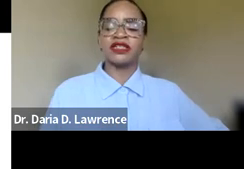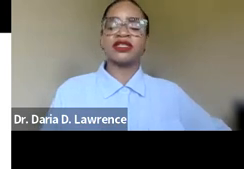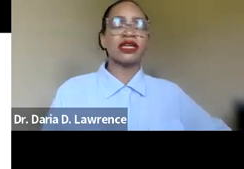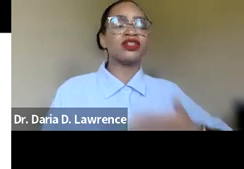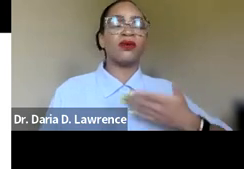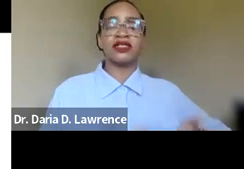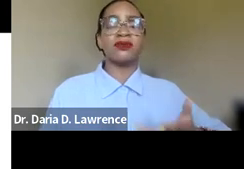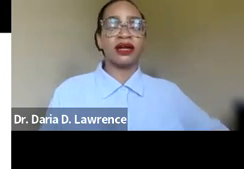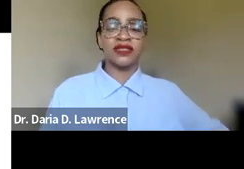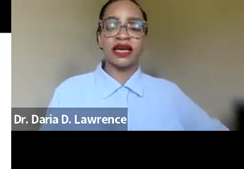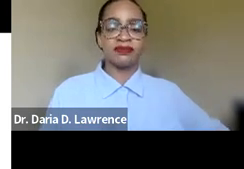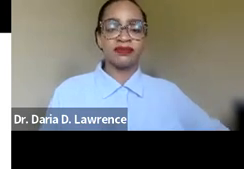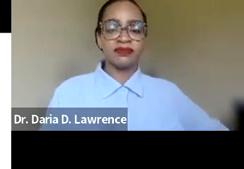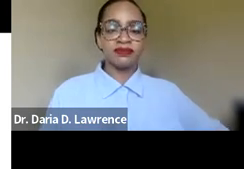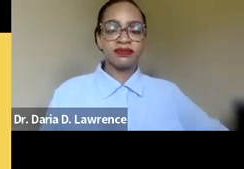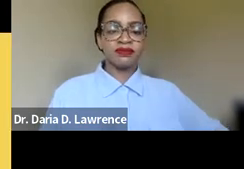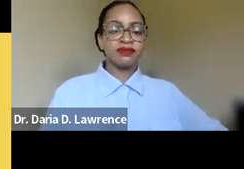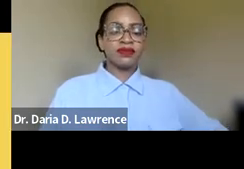little bit faster because I don't want us to run out of time.